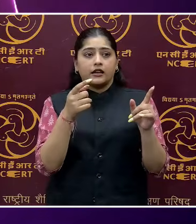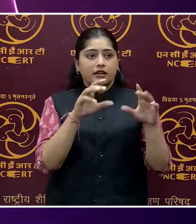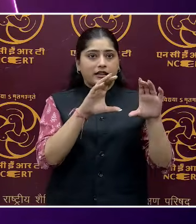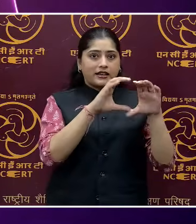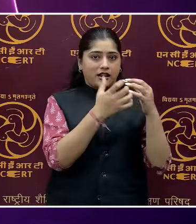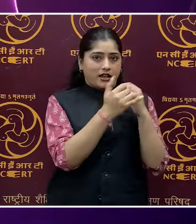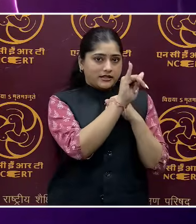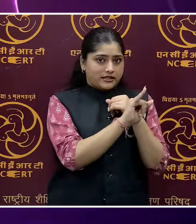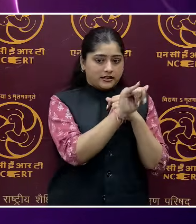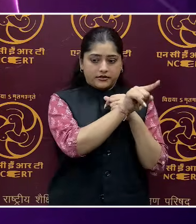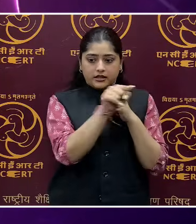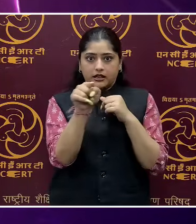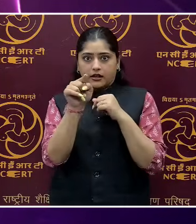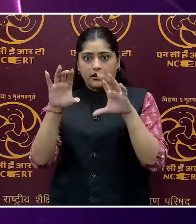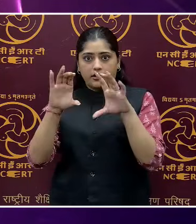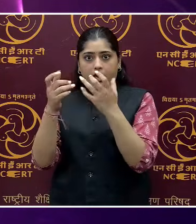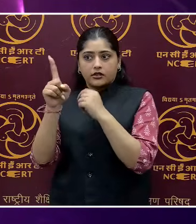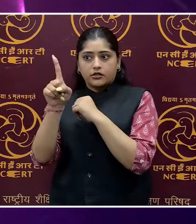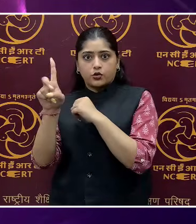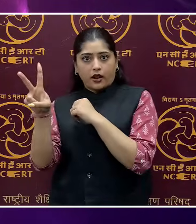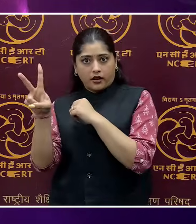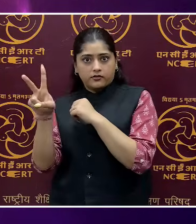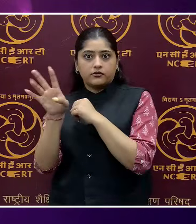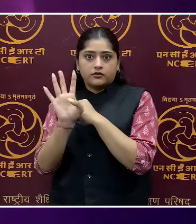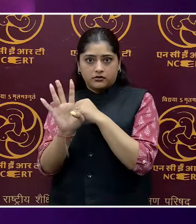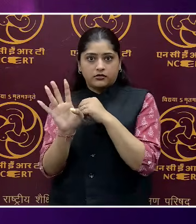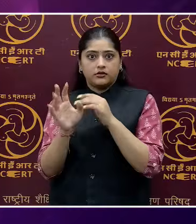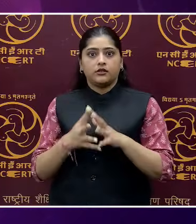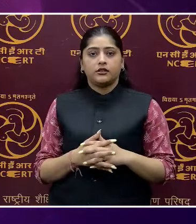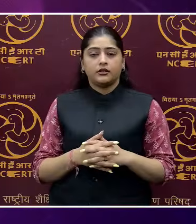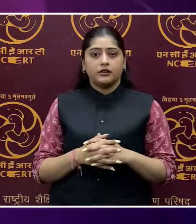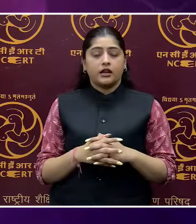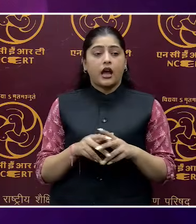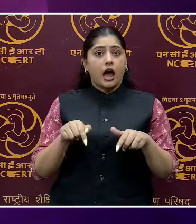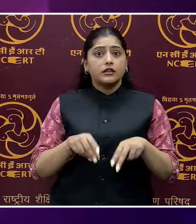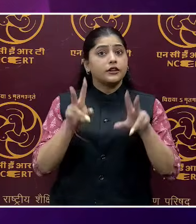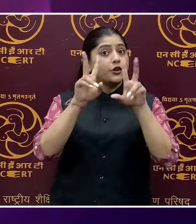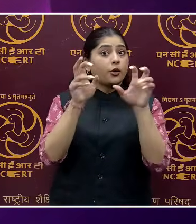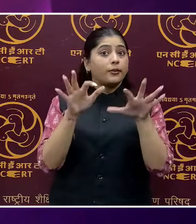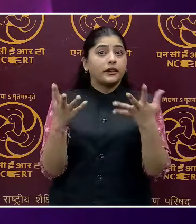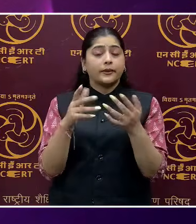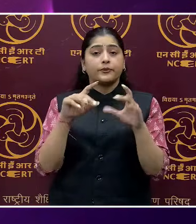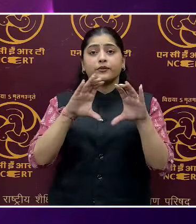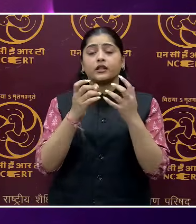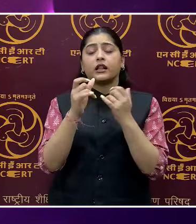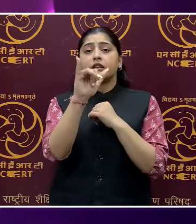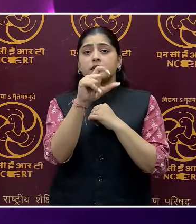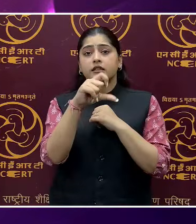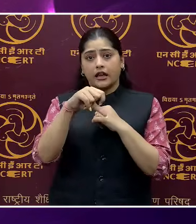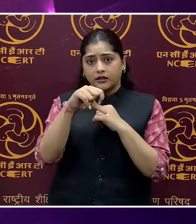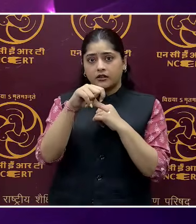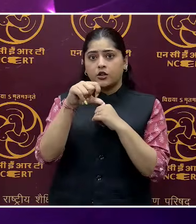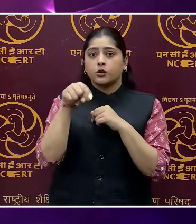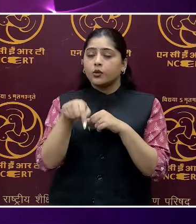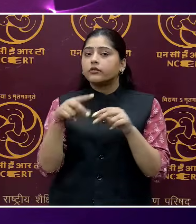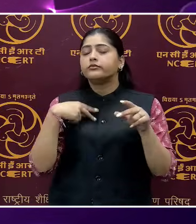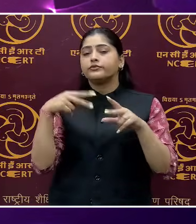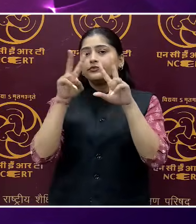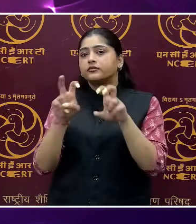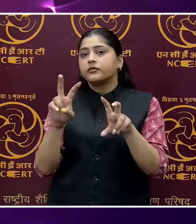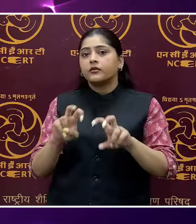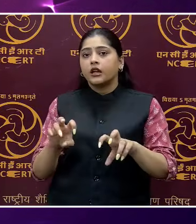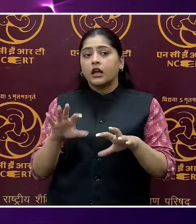to grade 12th. So today's topic is of grade 9th, so we can select Explore. Under